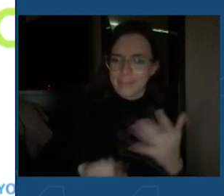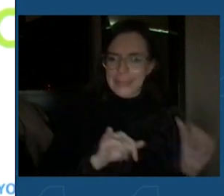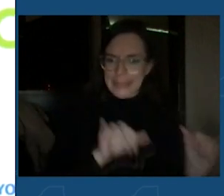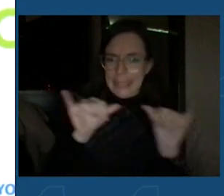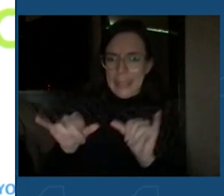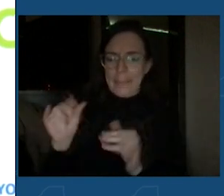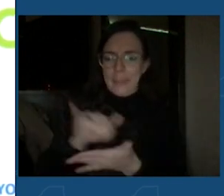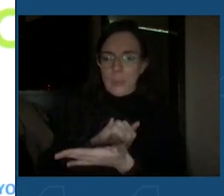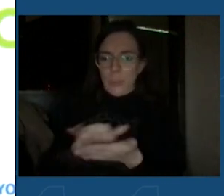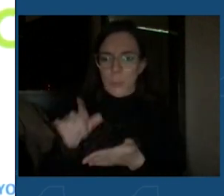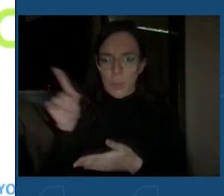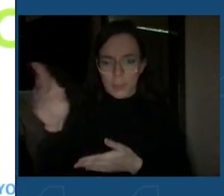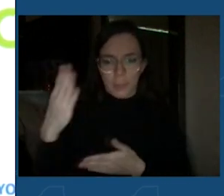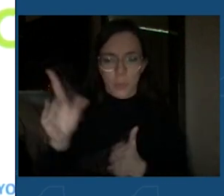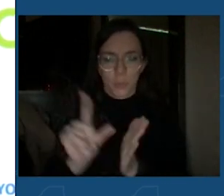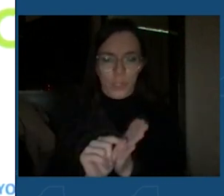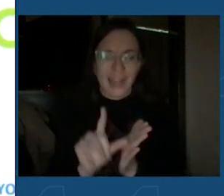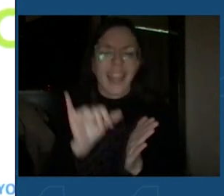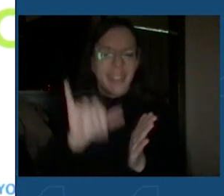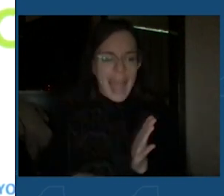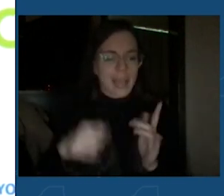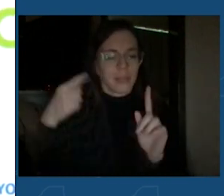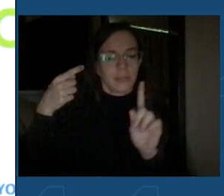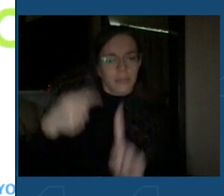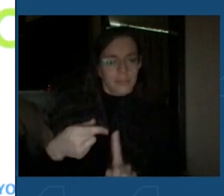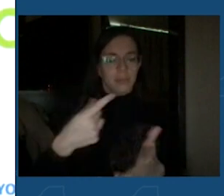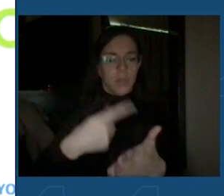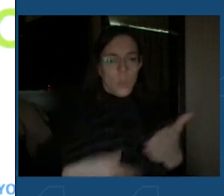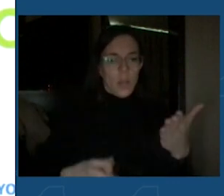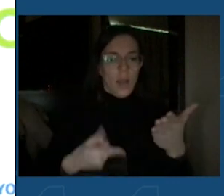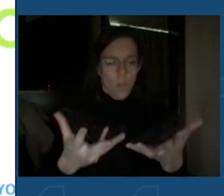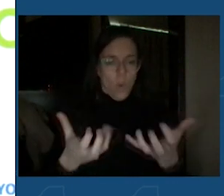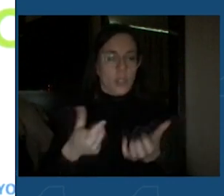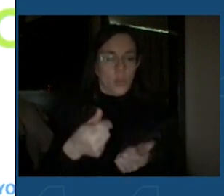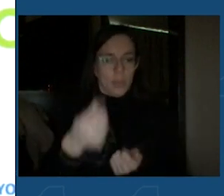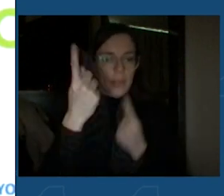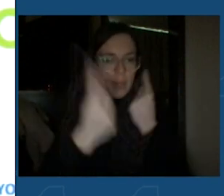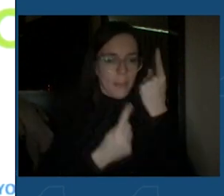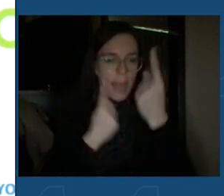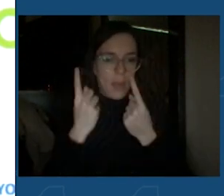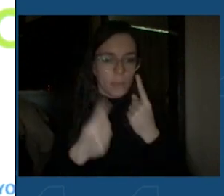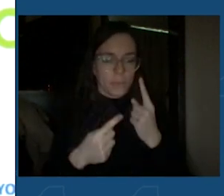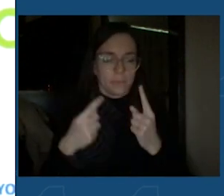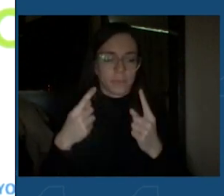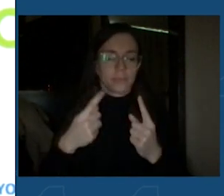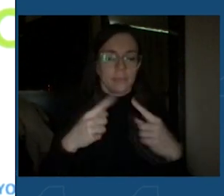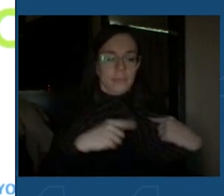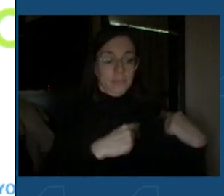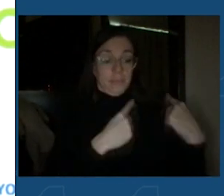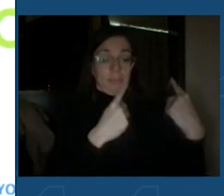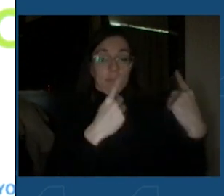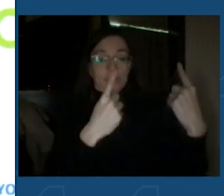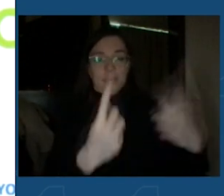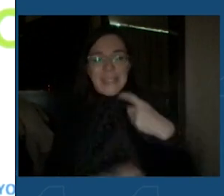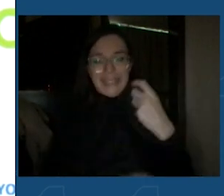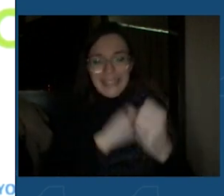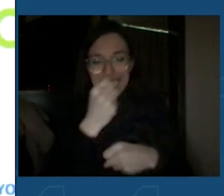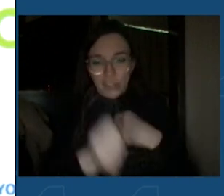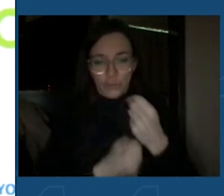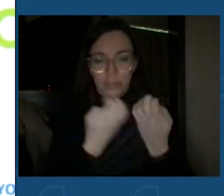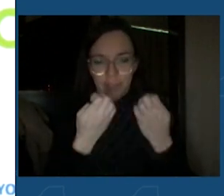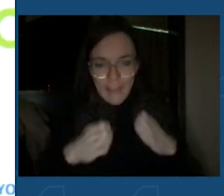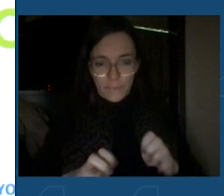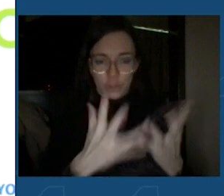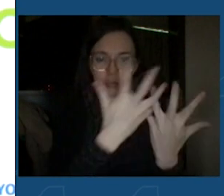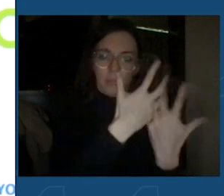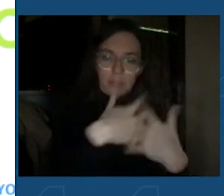That's what I want you to think about. This is a culmination of years of effort. It's hard